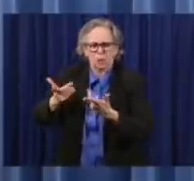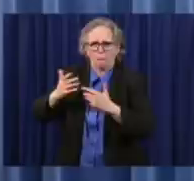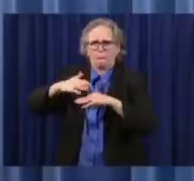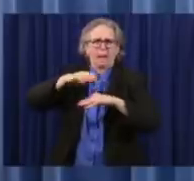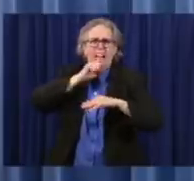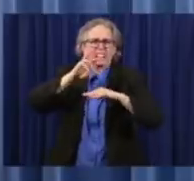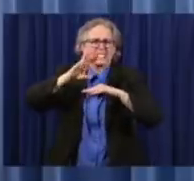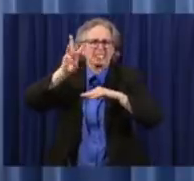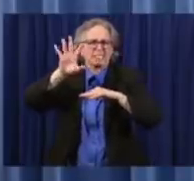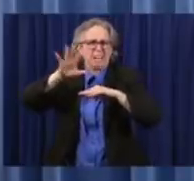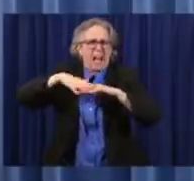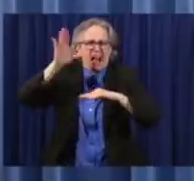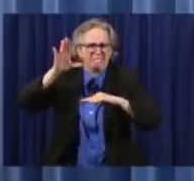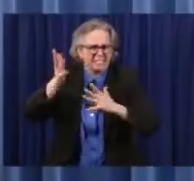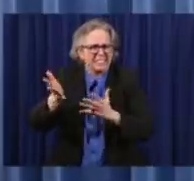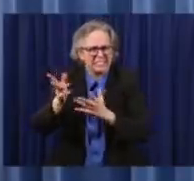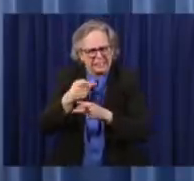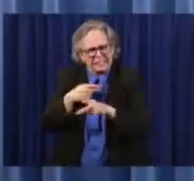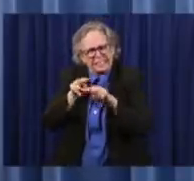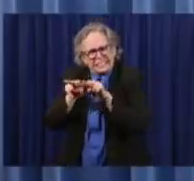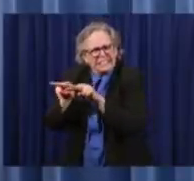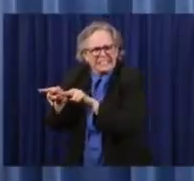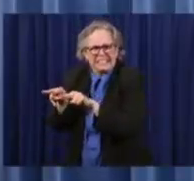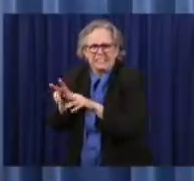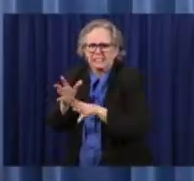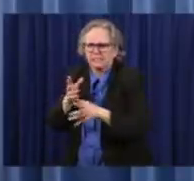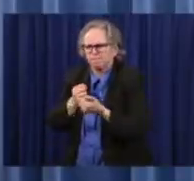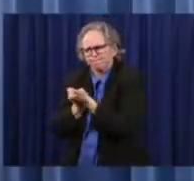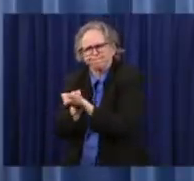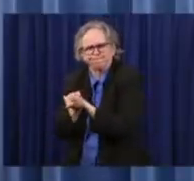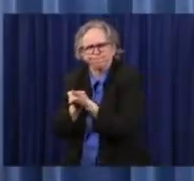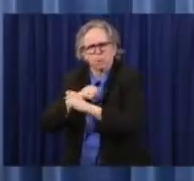65 years of age. And again,